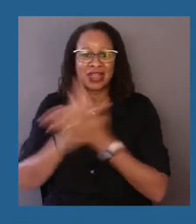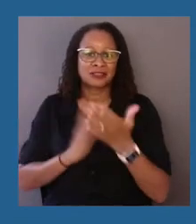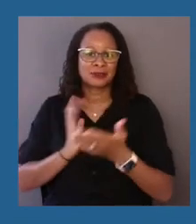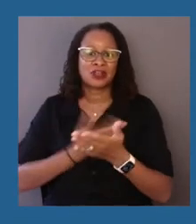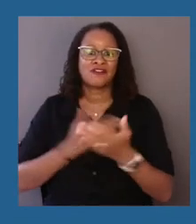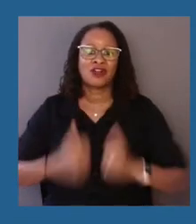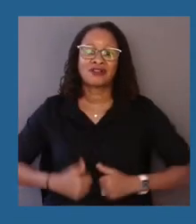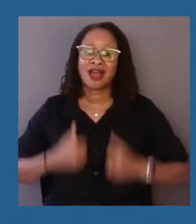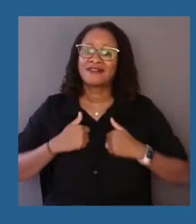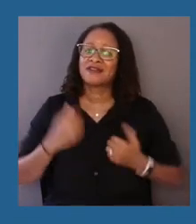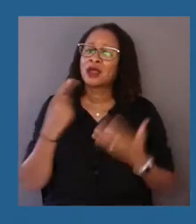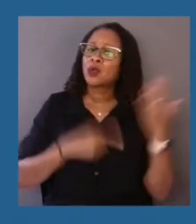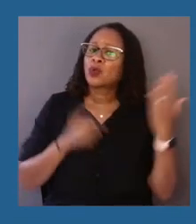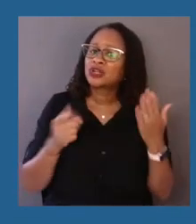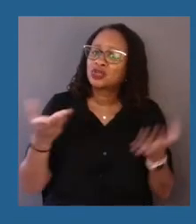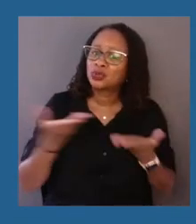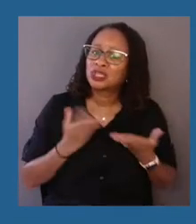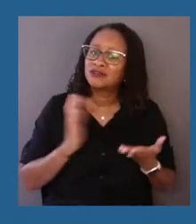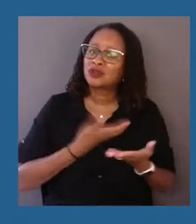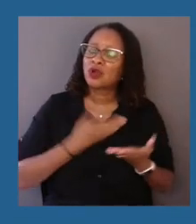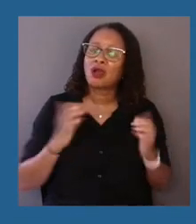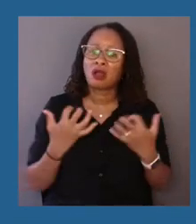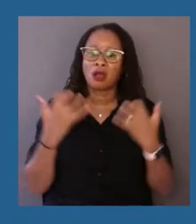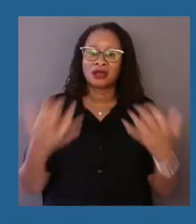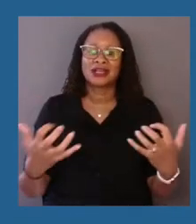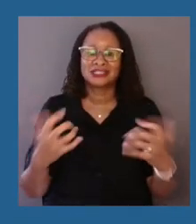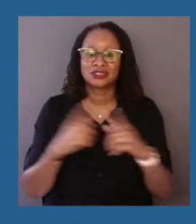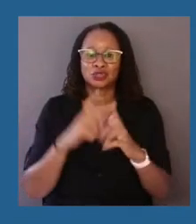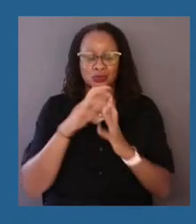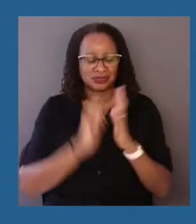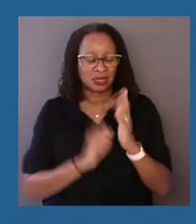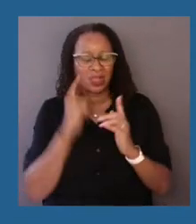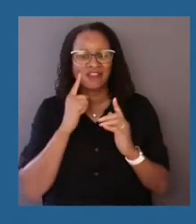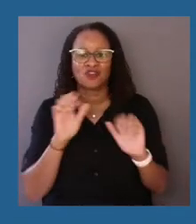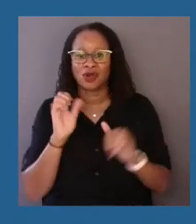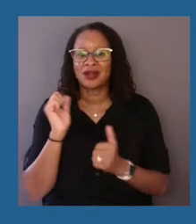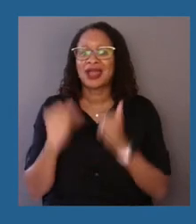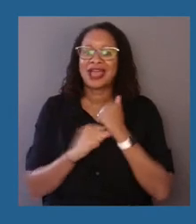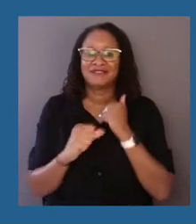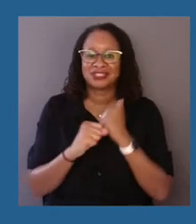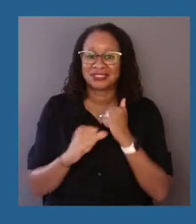you give to our audience to take away as a point for advocacy?